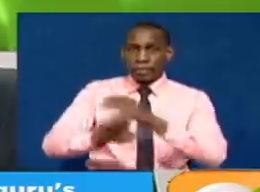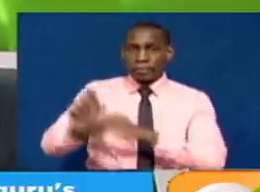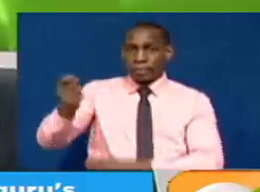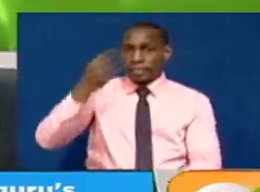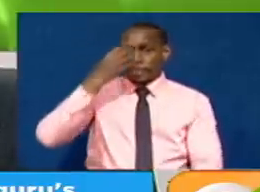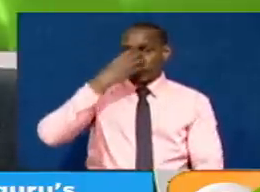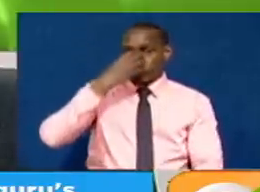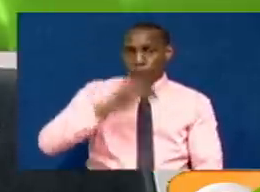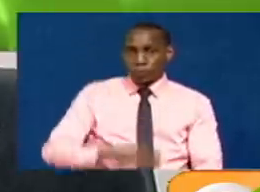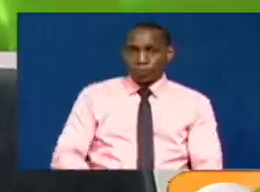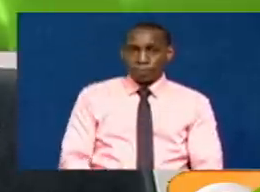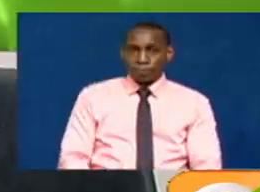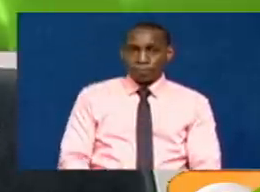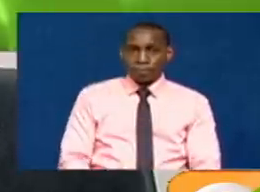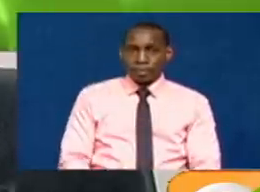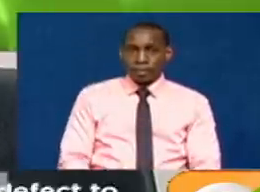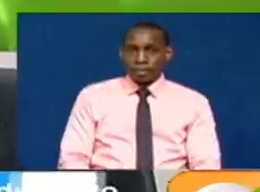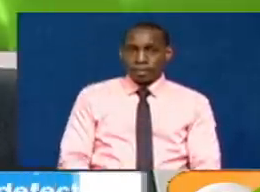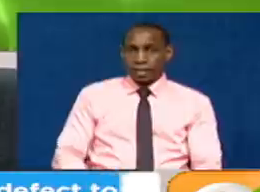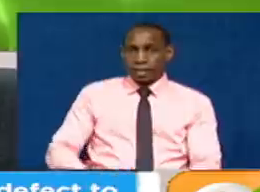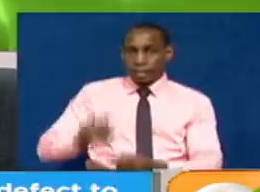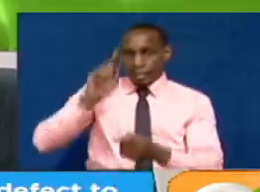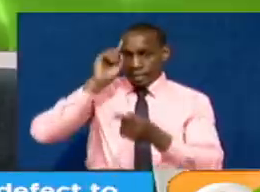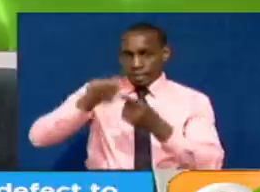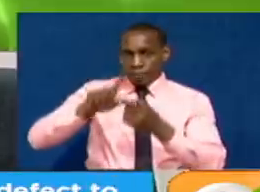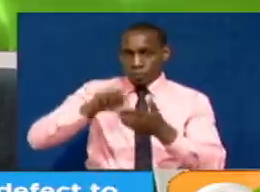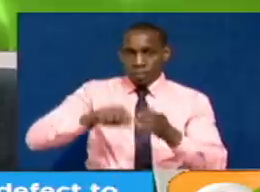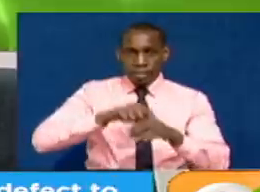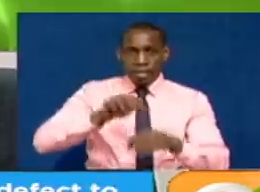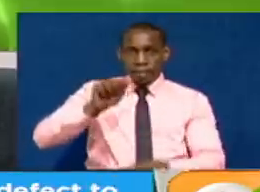William Ruto, what he's looking at in the defection of